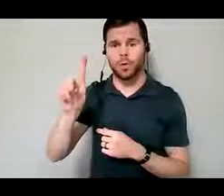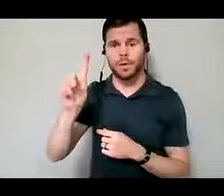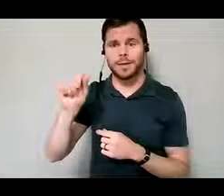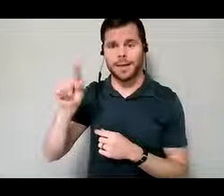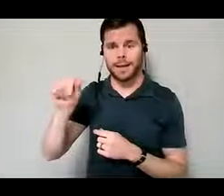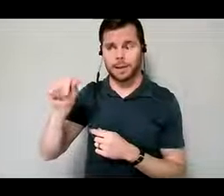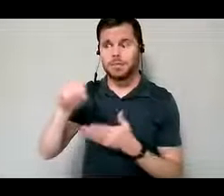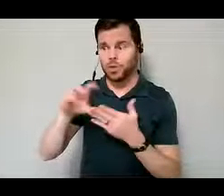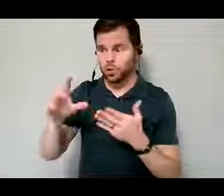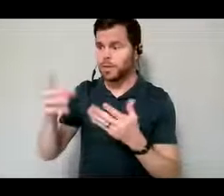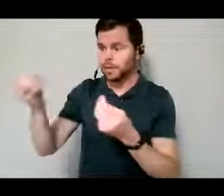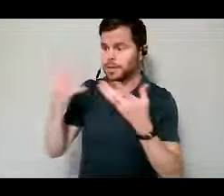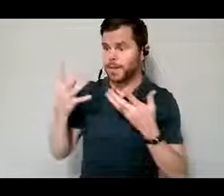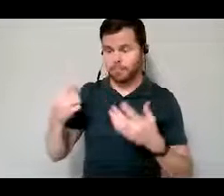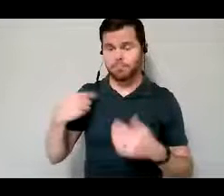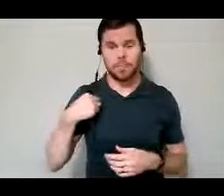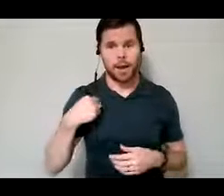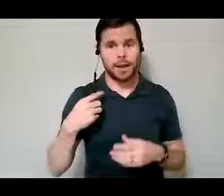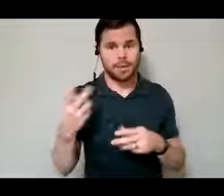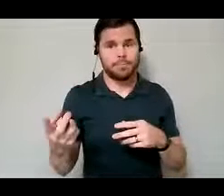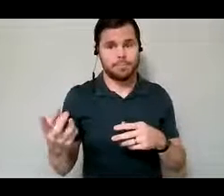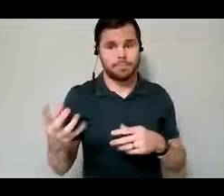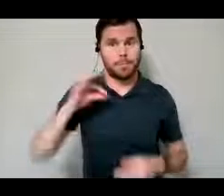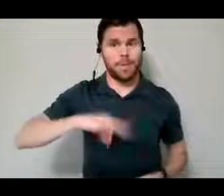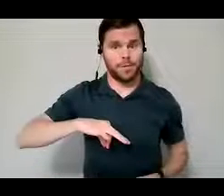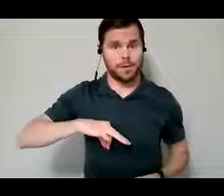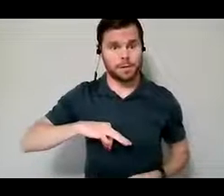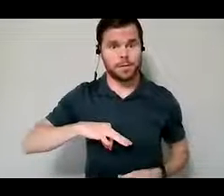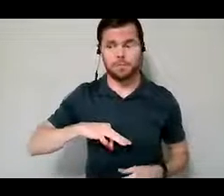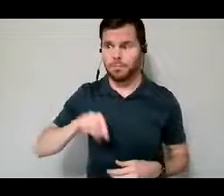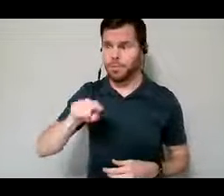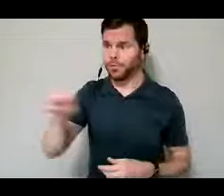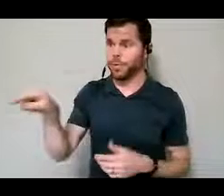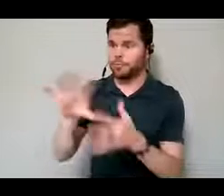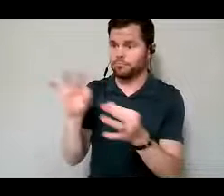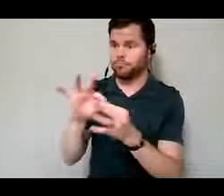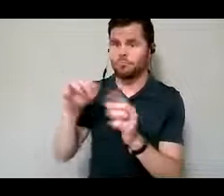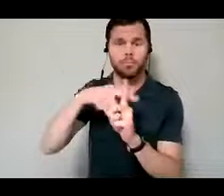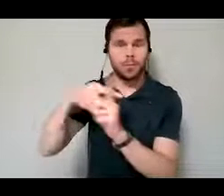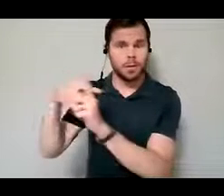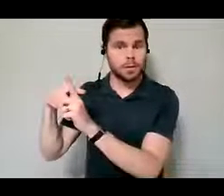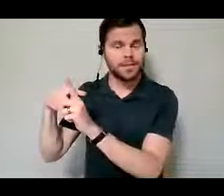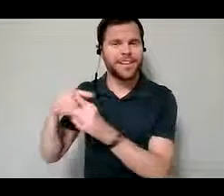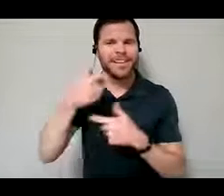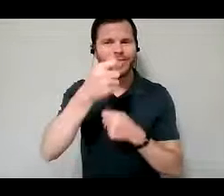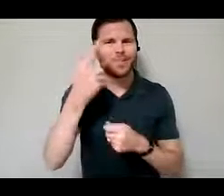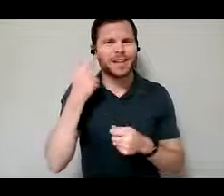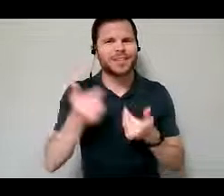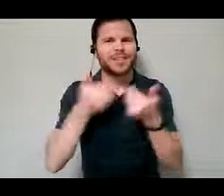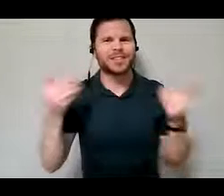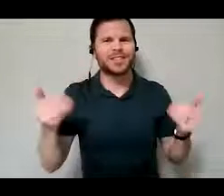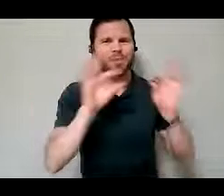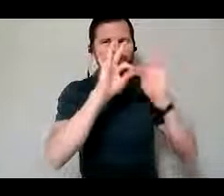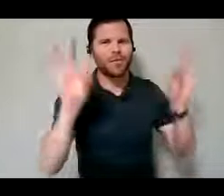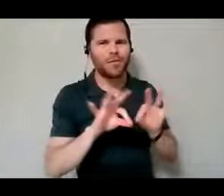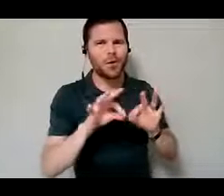it and have shared a lot of responses that are positive. It's interesting because we did a separate form in general asking our students about distance